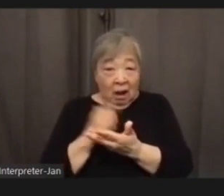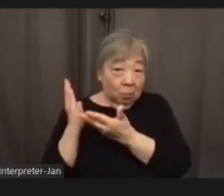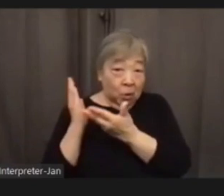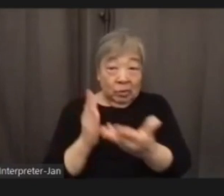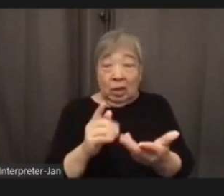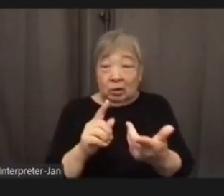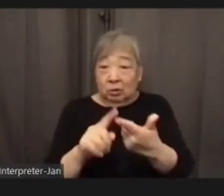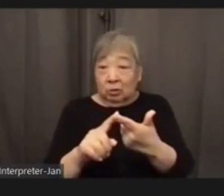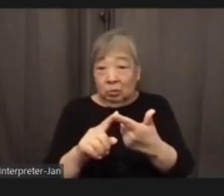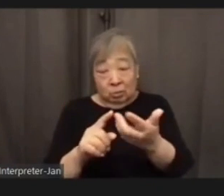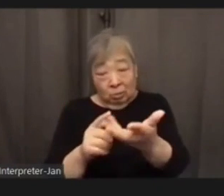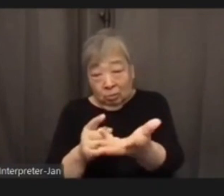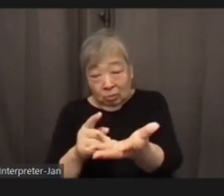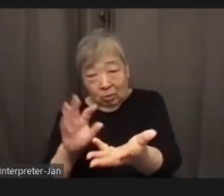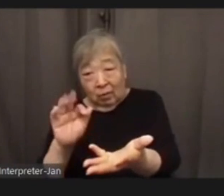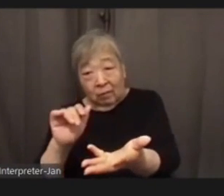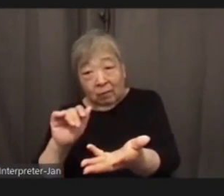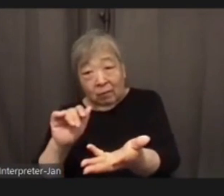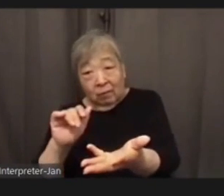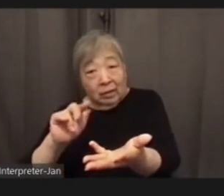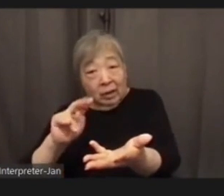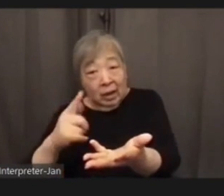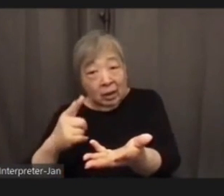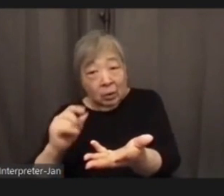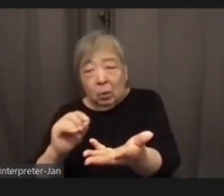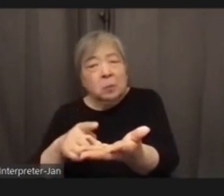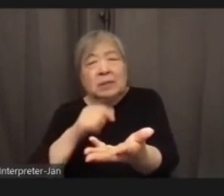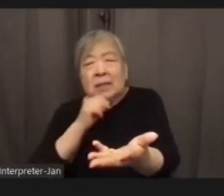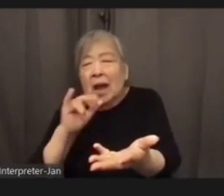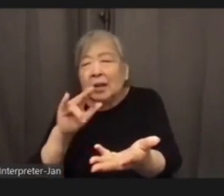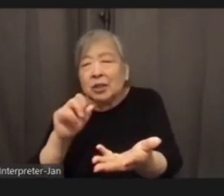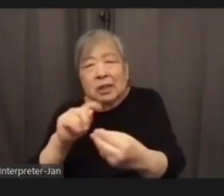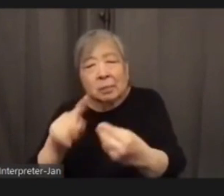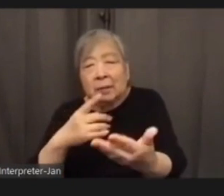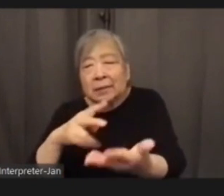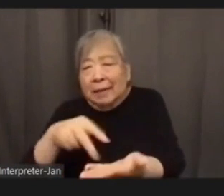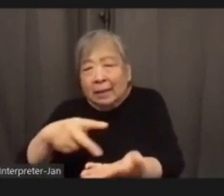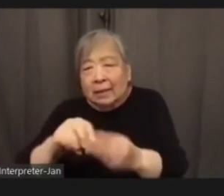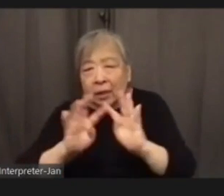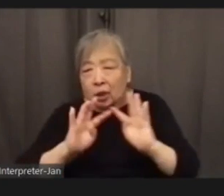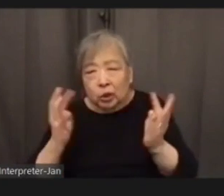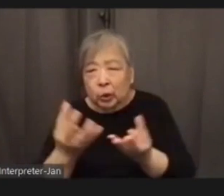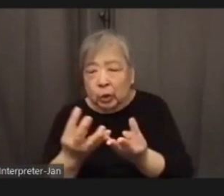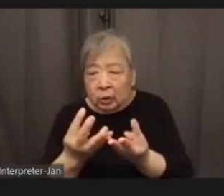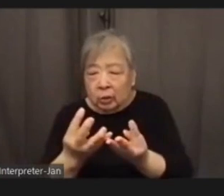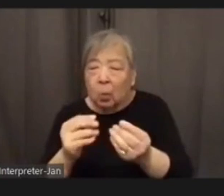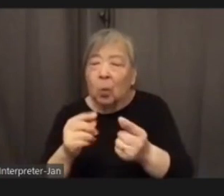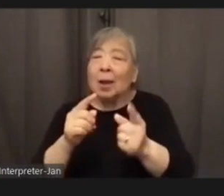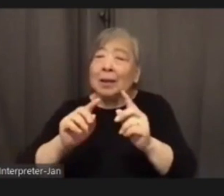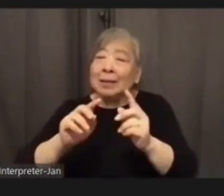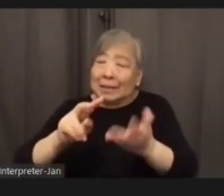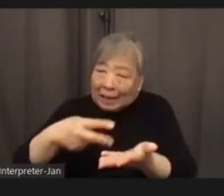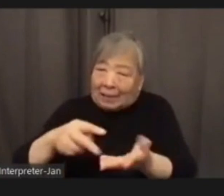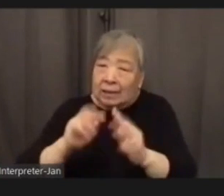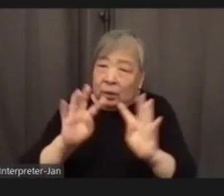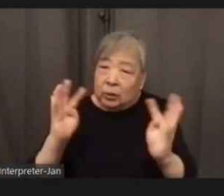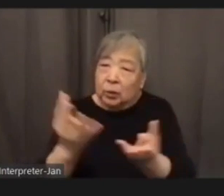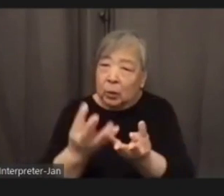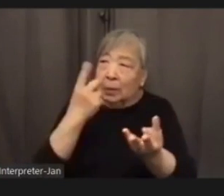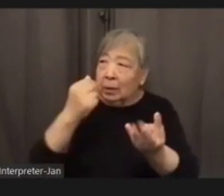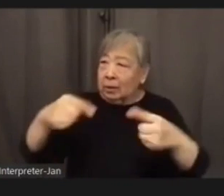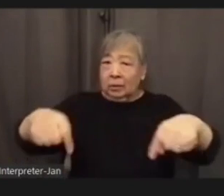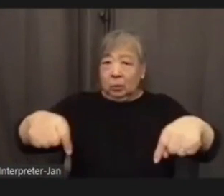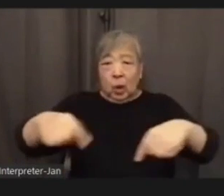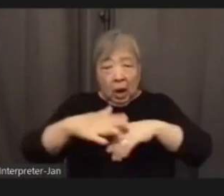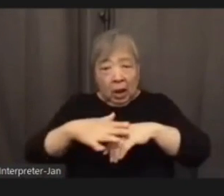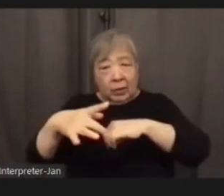Bon, that was one of the things that it wasn't just about dancing in a circle. It was about dancing in a circle because we're on this earth,